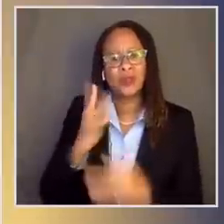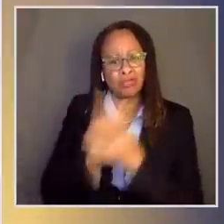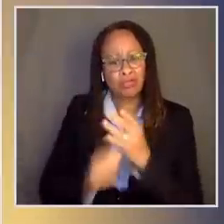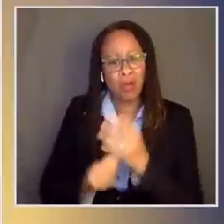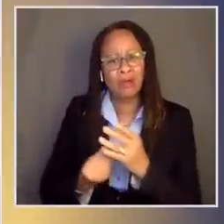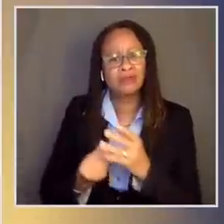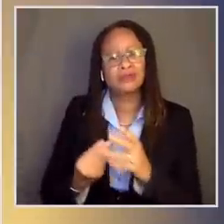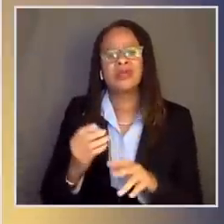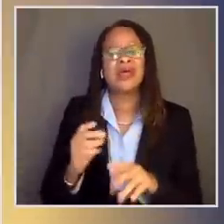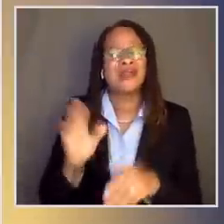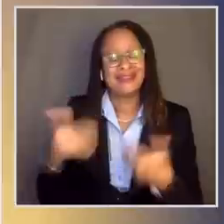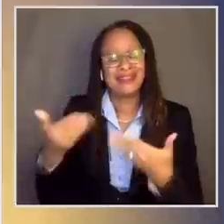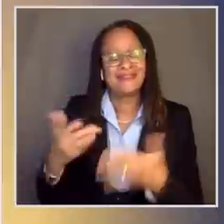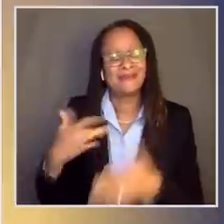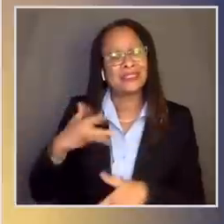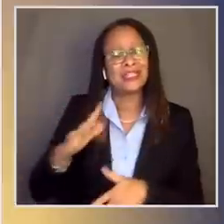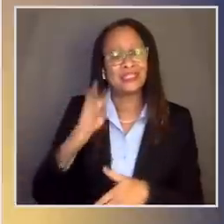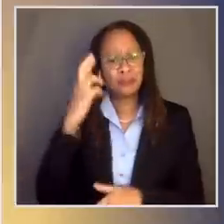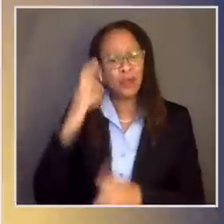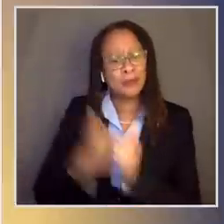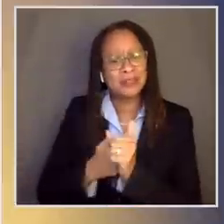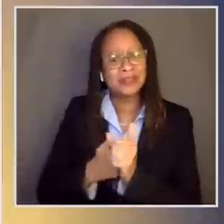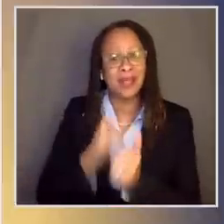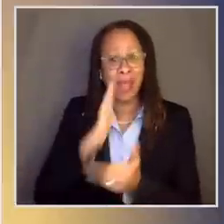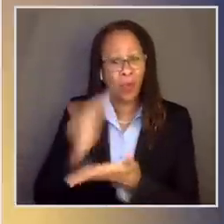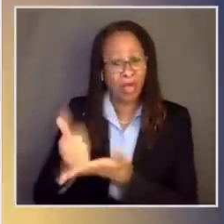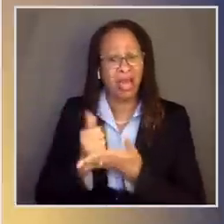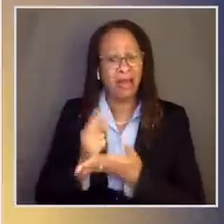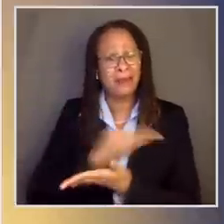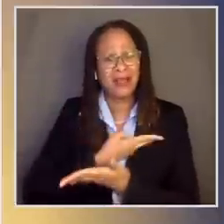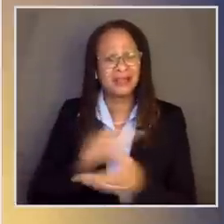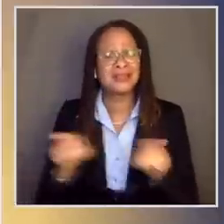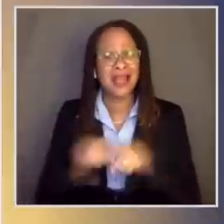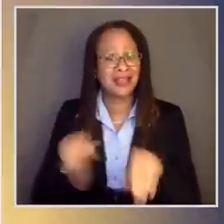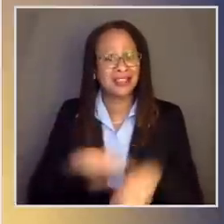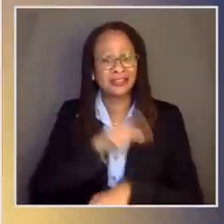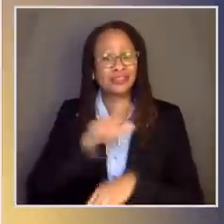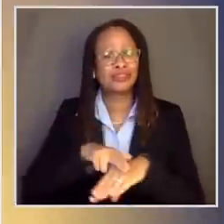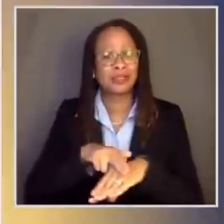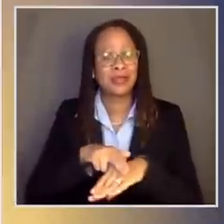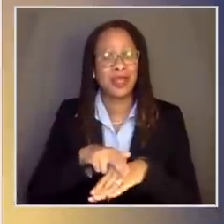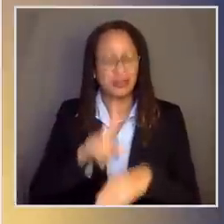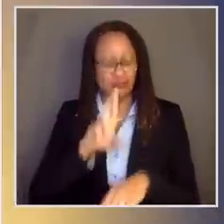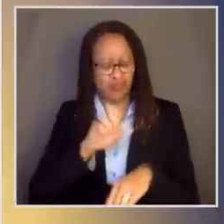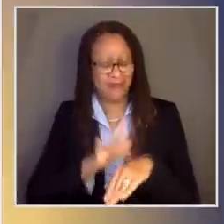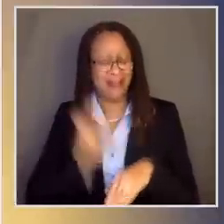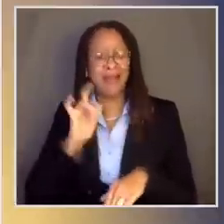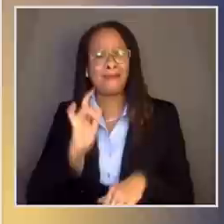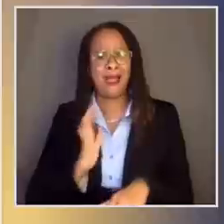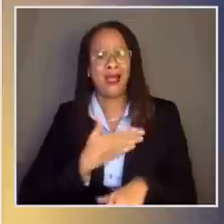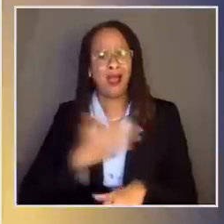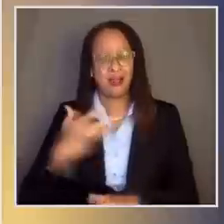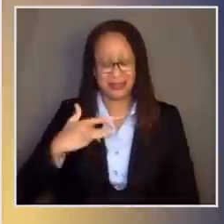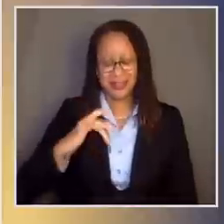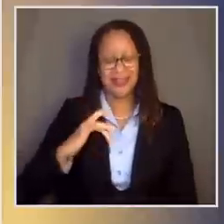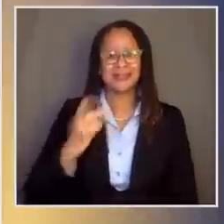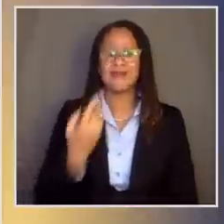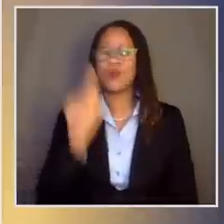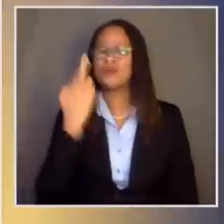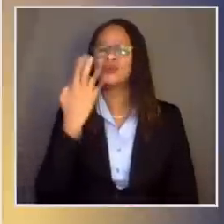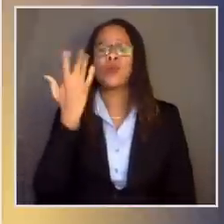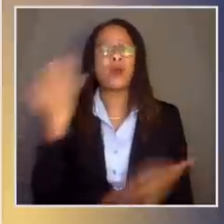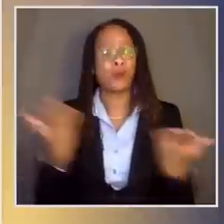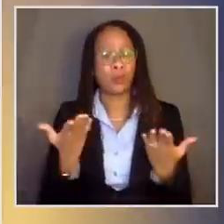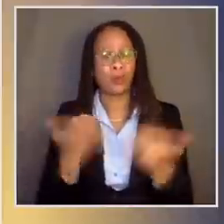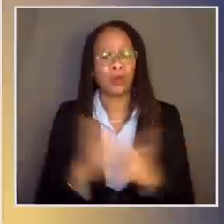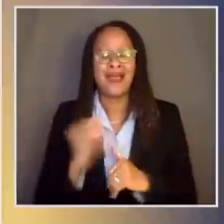of purpose that will help us as a nation reclaim our own sense of purpose, and a